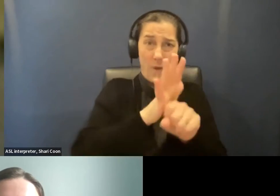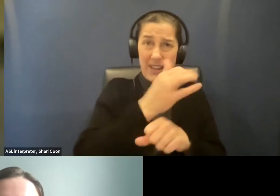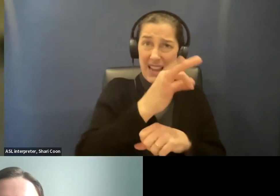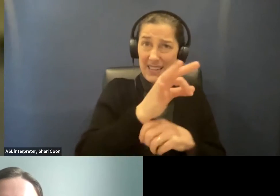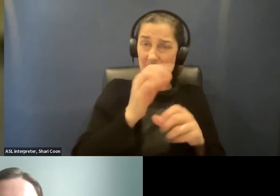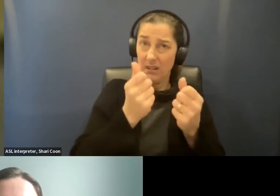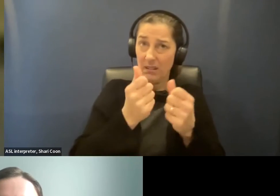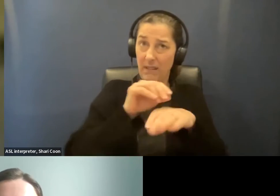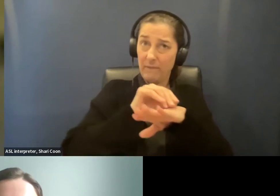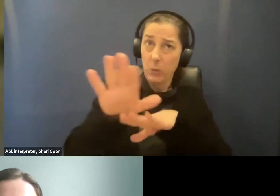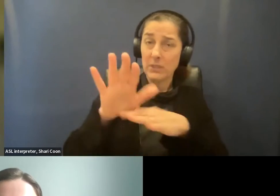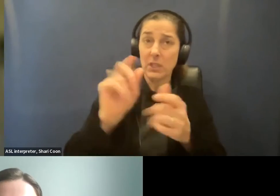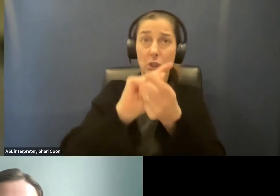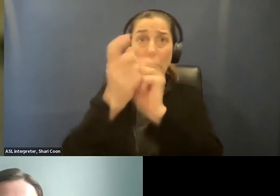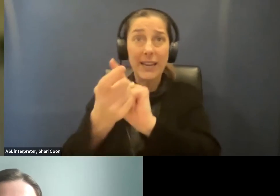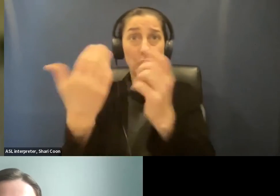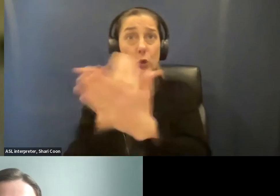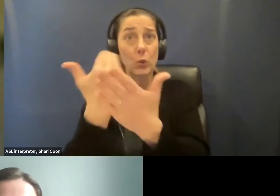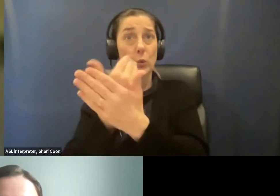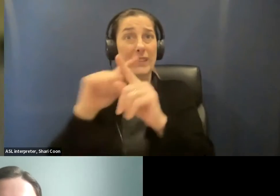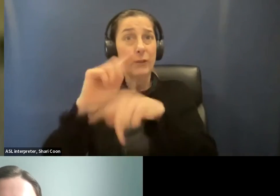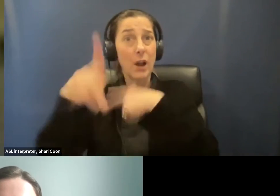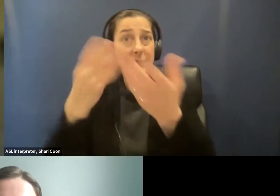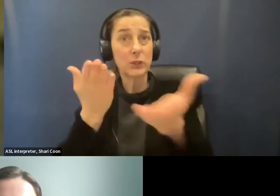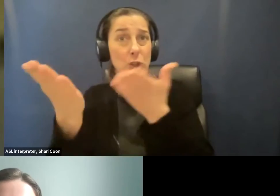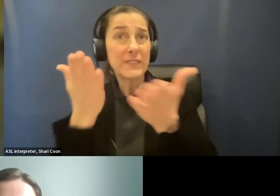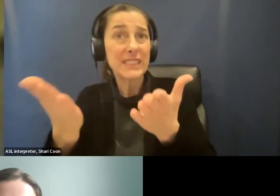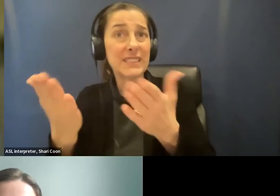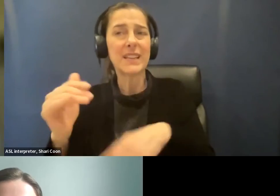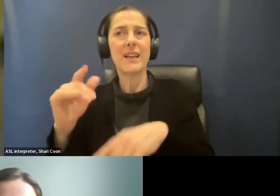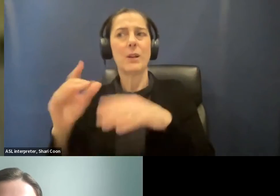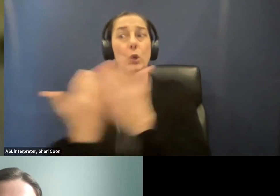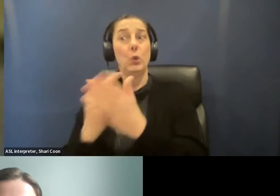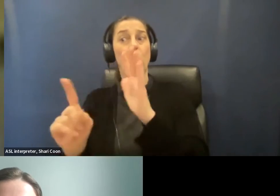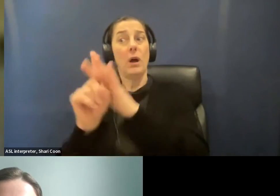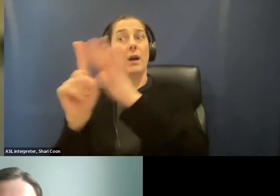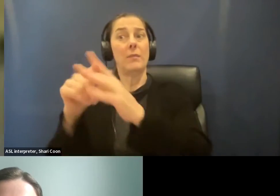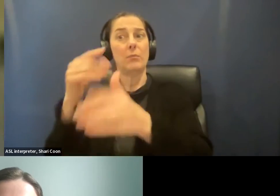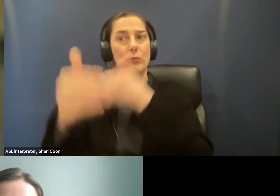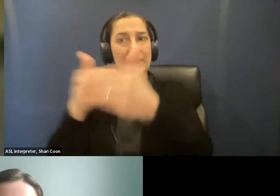have come up in supporting students through that process as well? Great question.